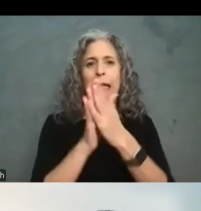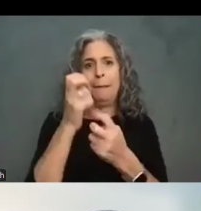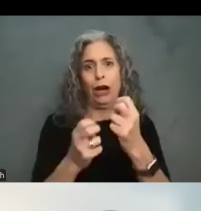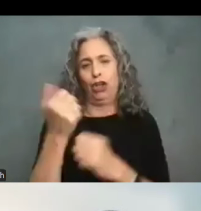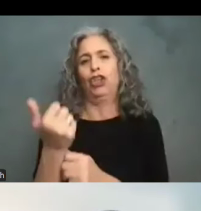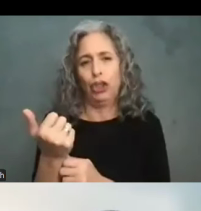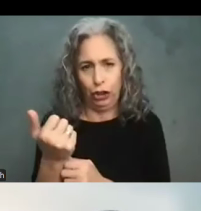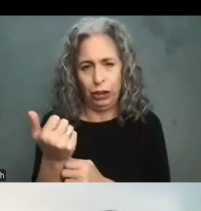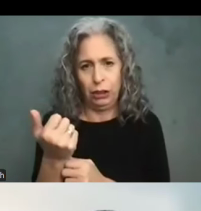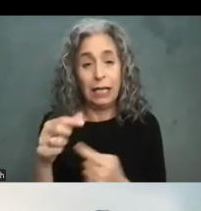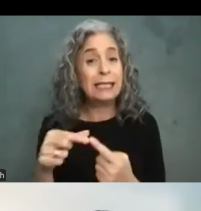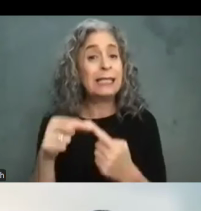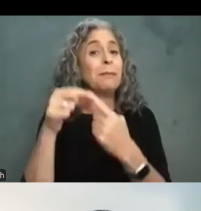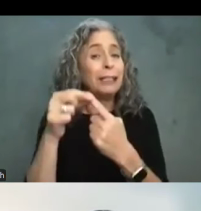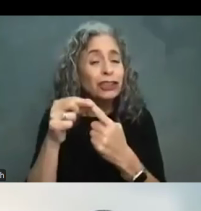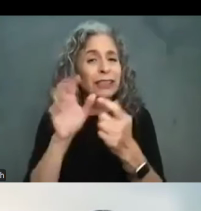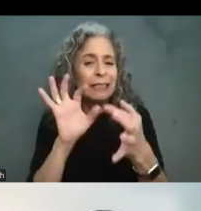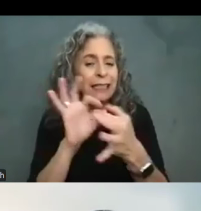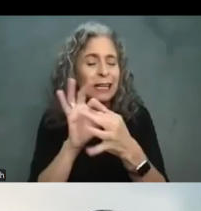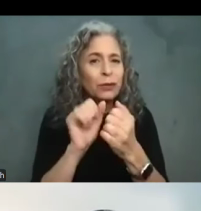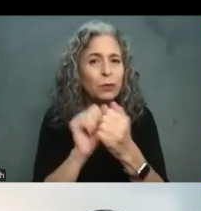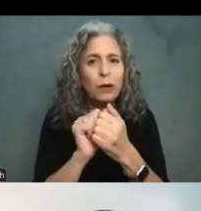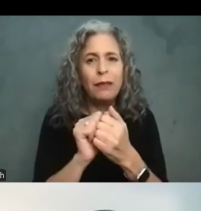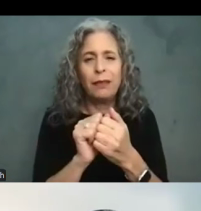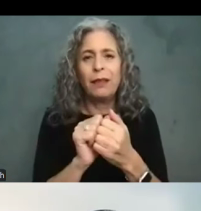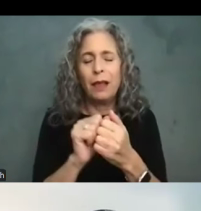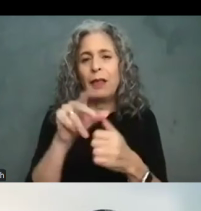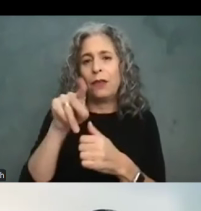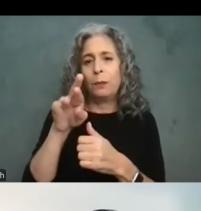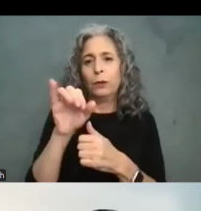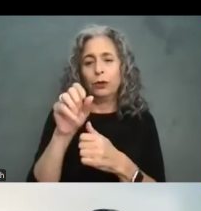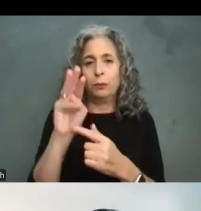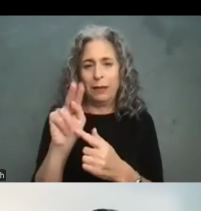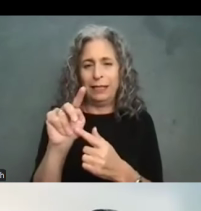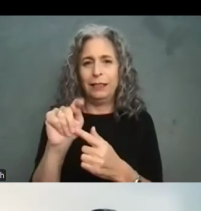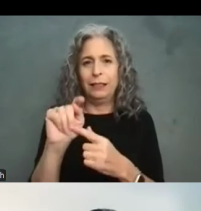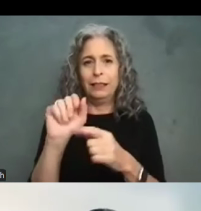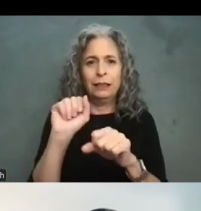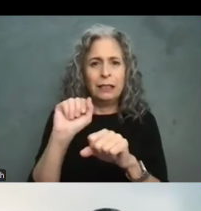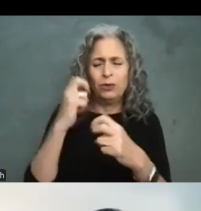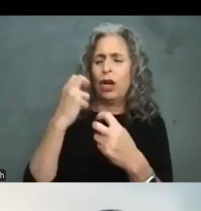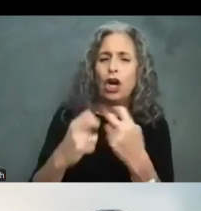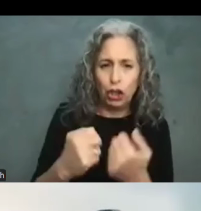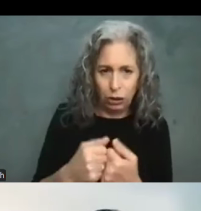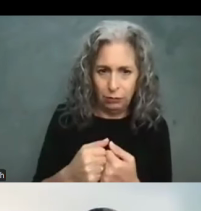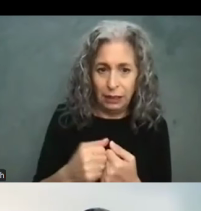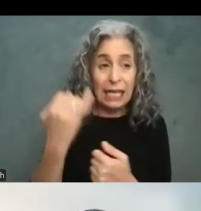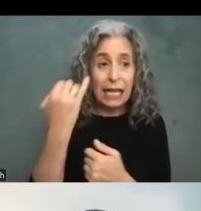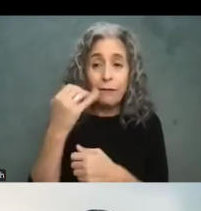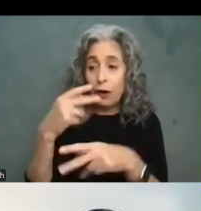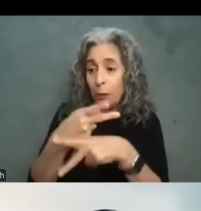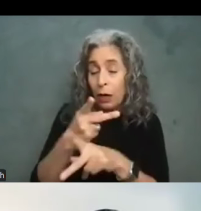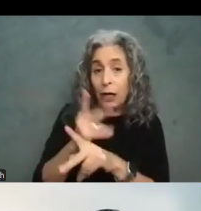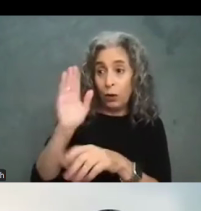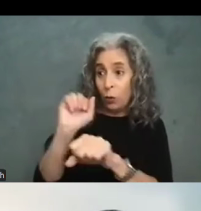it especially made the consumer's job extremely hard in trying to figure out whether a product would work